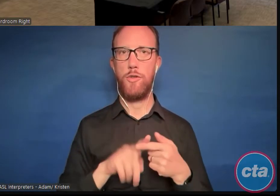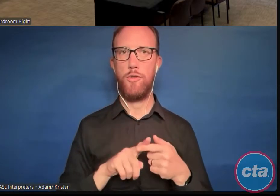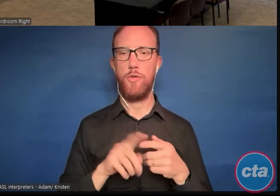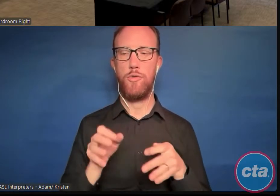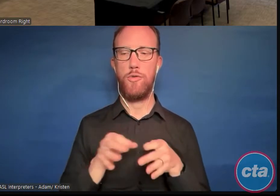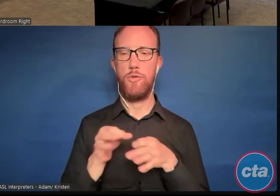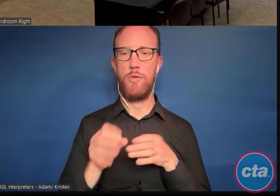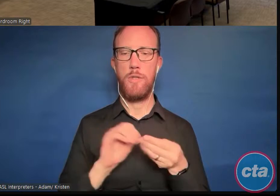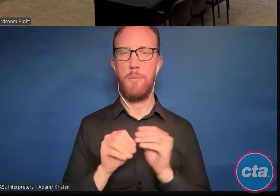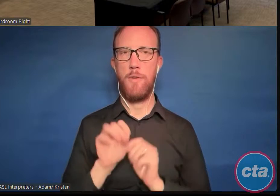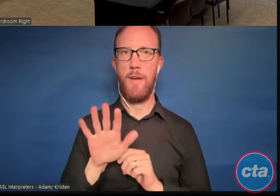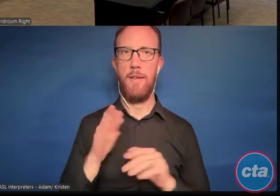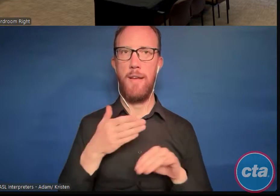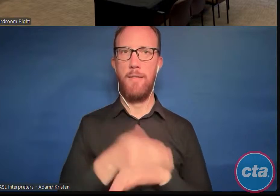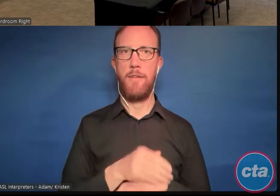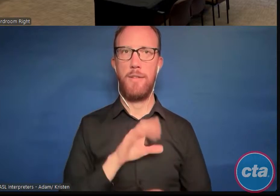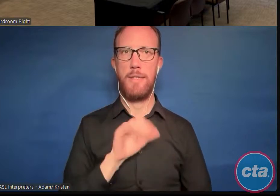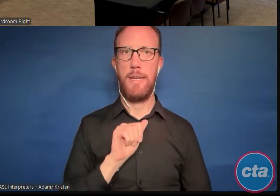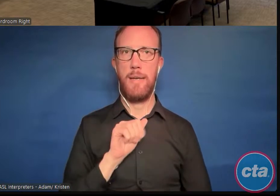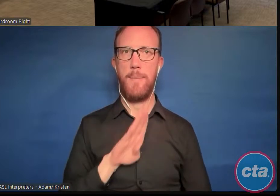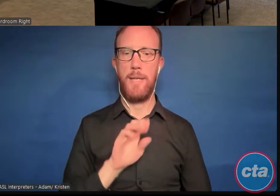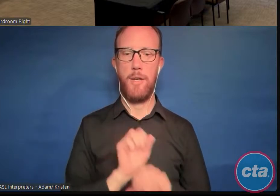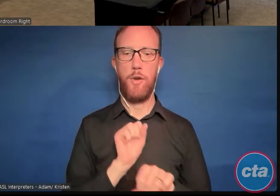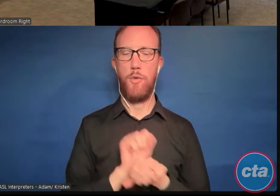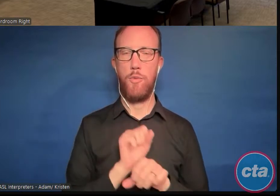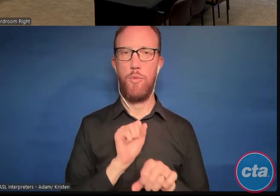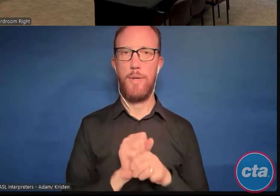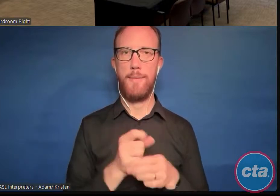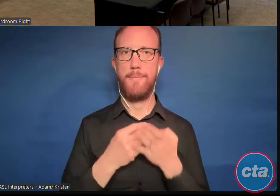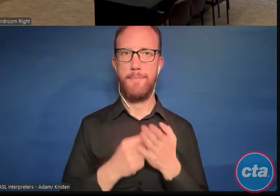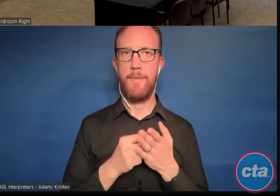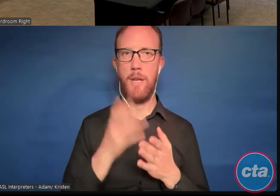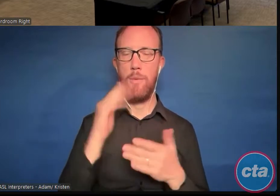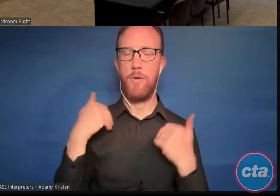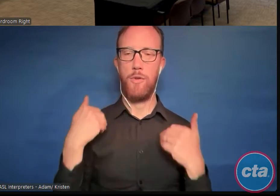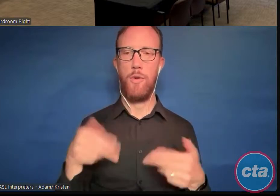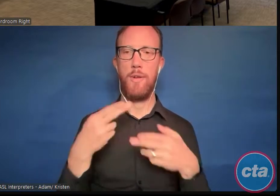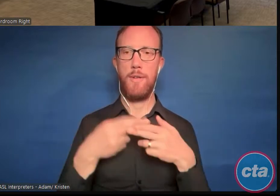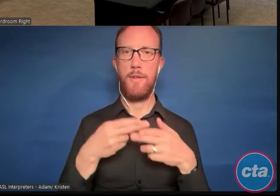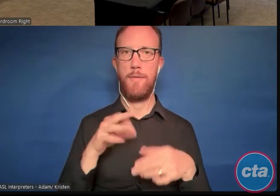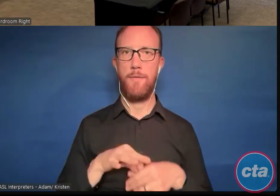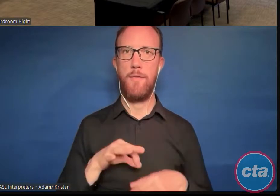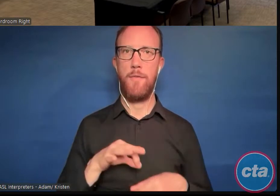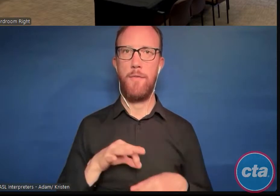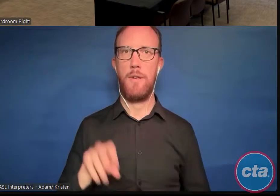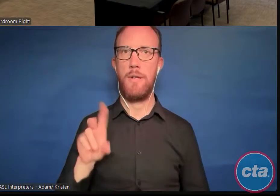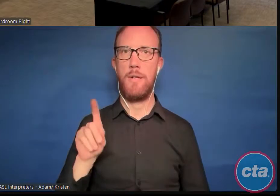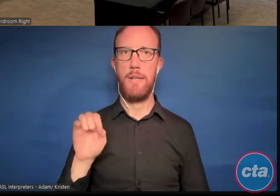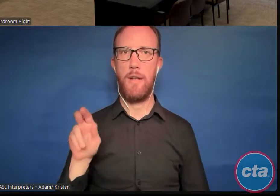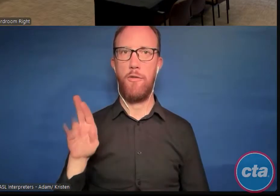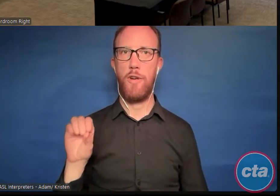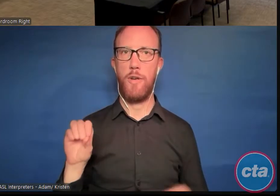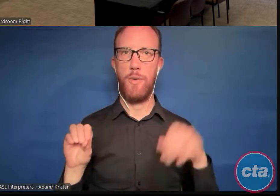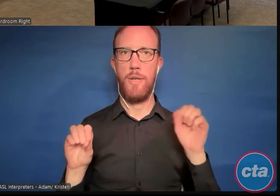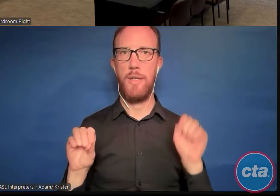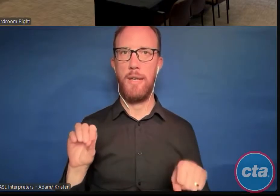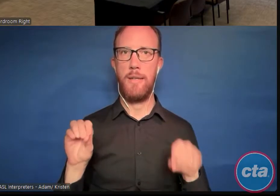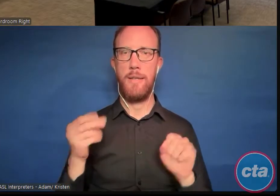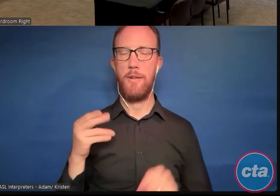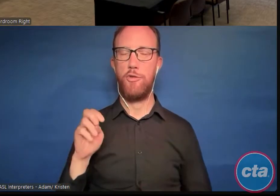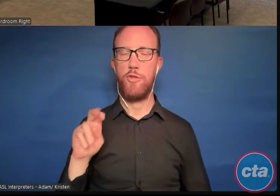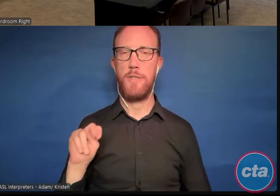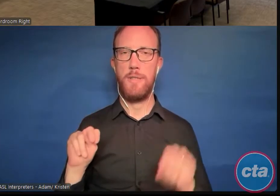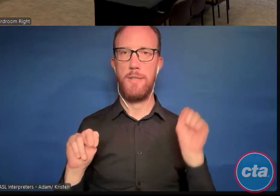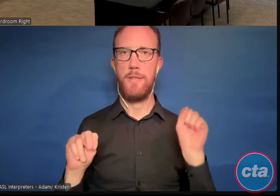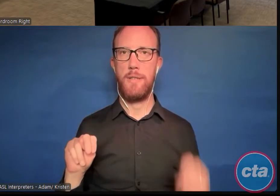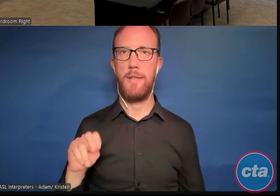5 after the CAB working session. We'll take a roll call vote. Sonia Del Rio, Yes. Peter Henderson, Yes.